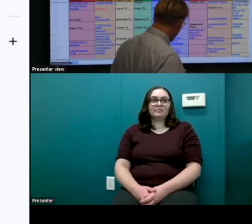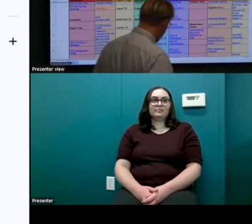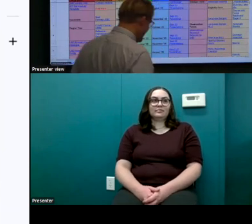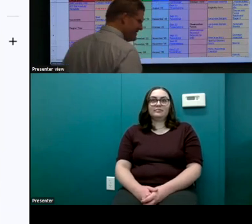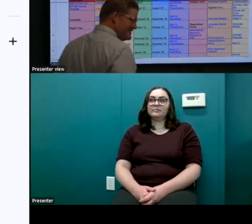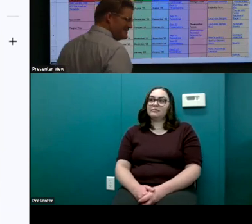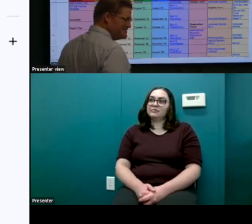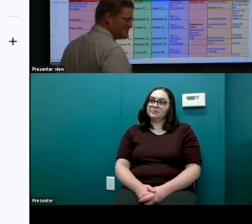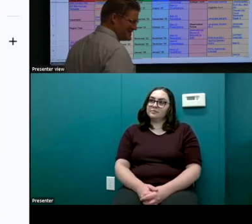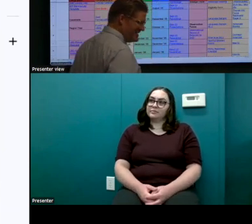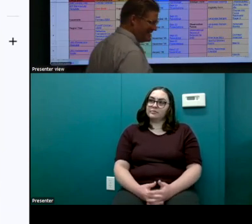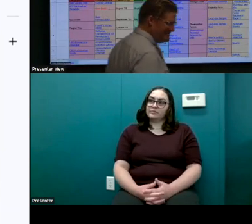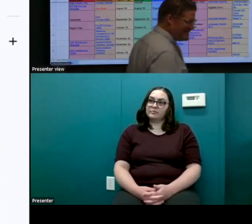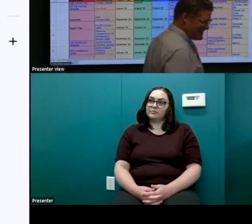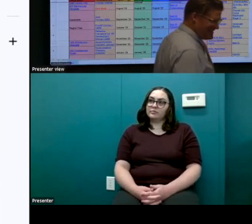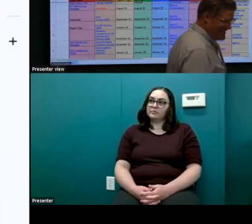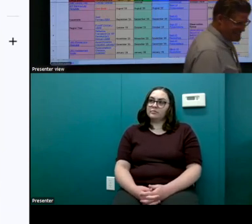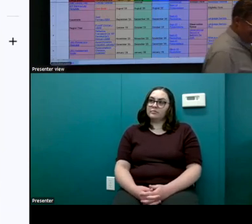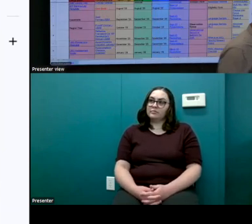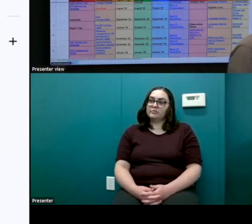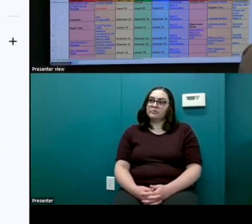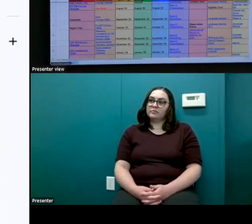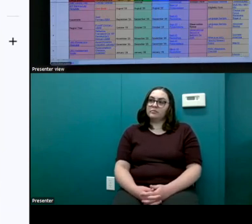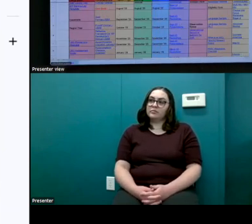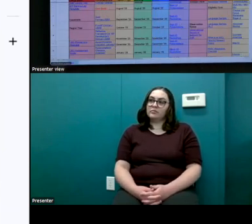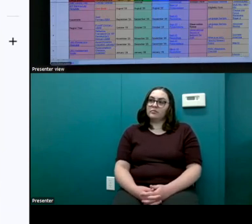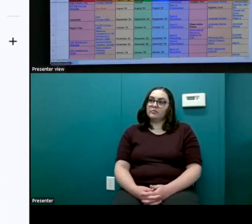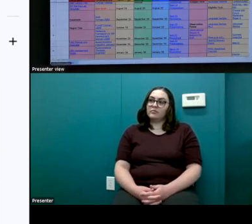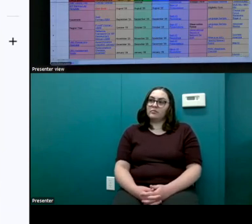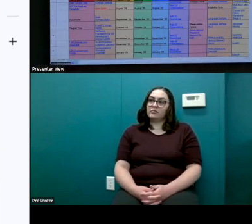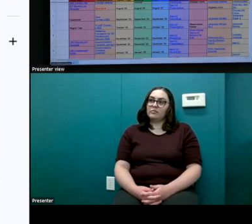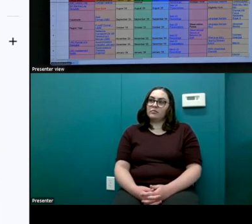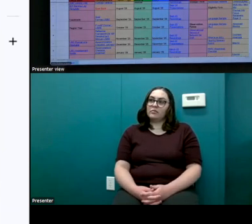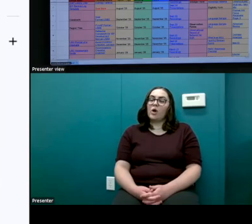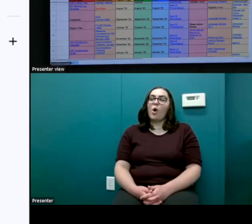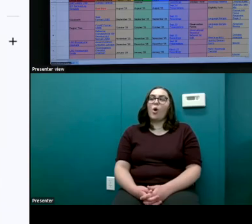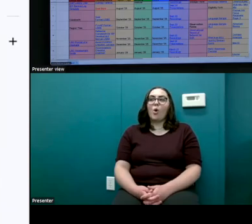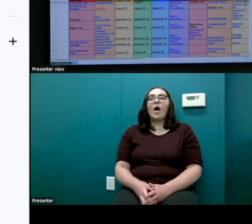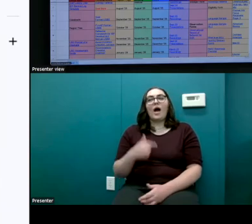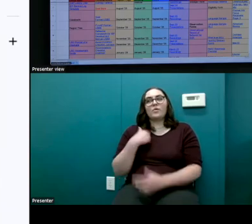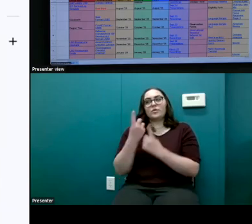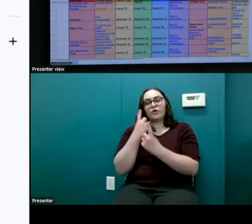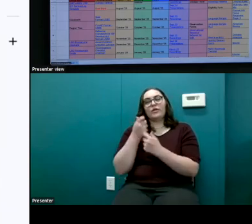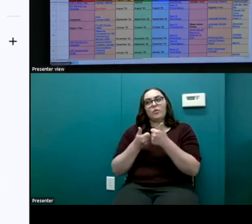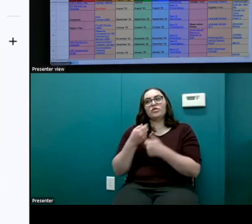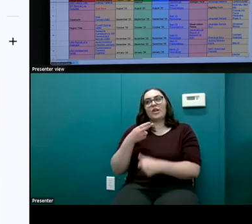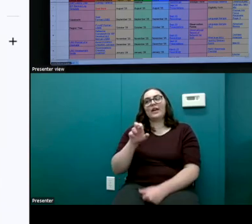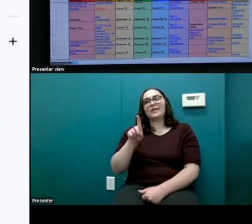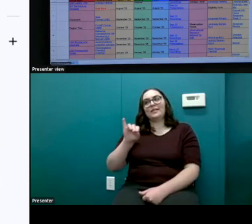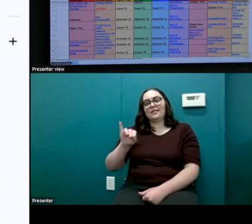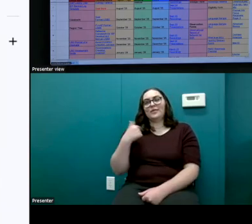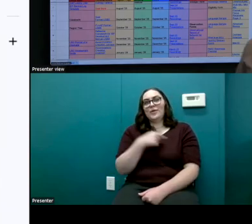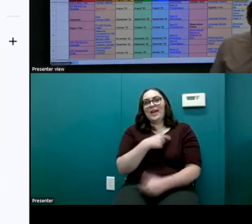okay. I like this one holding the snake. Oh, it's great. Yeah. So fun. I know, that was fun.